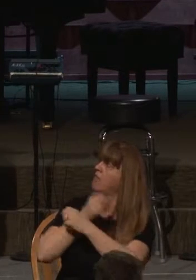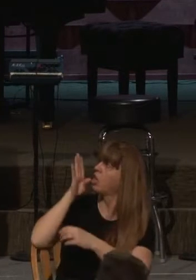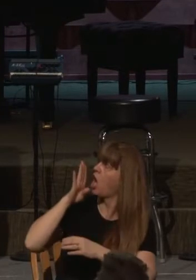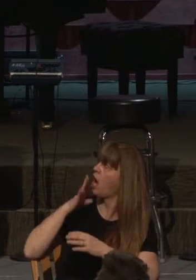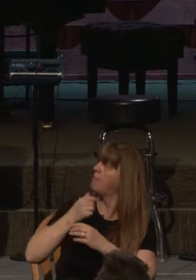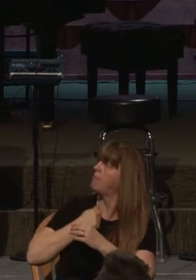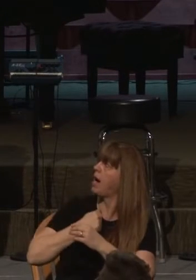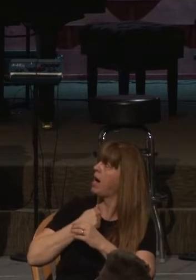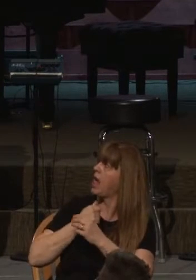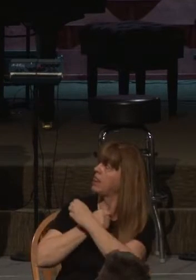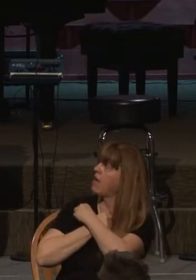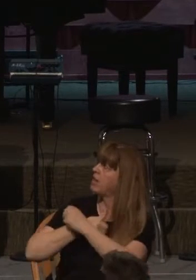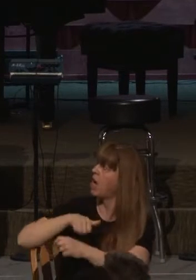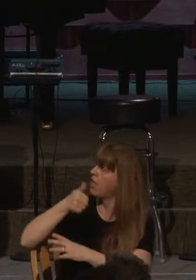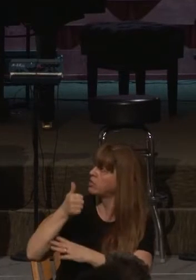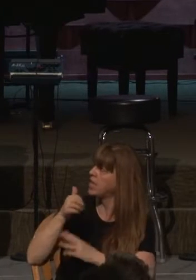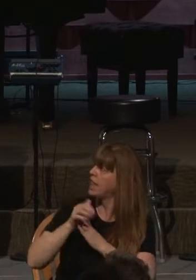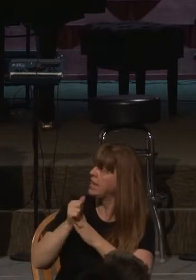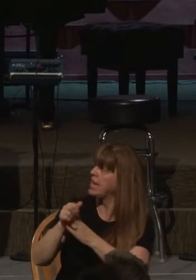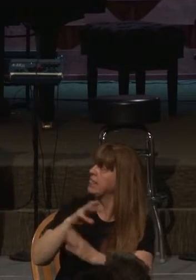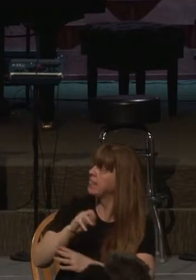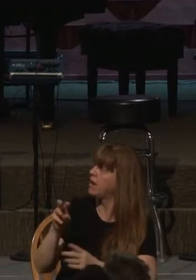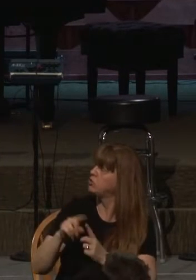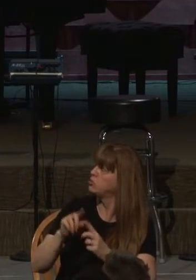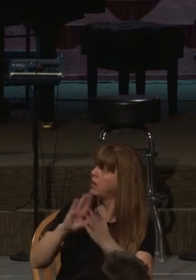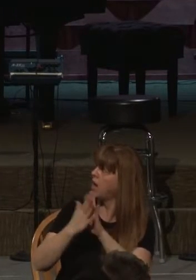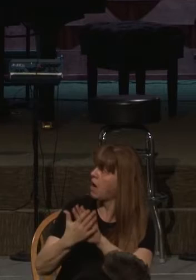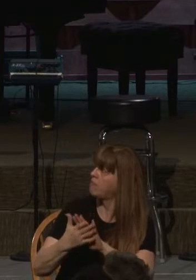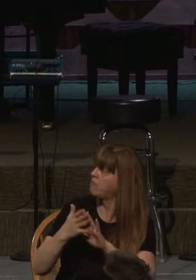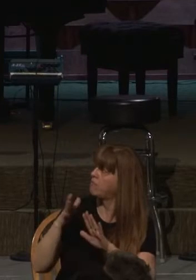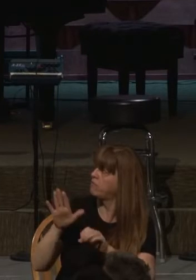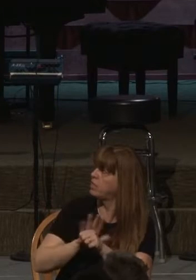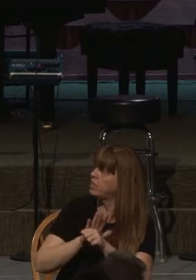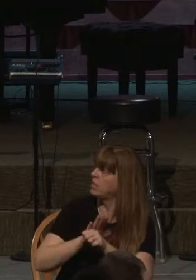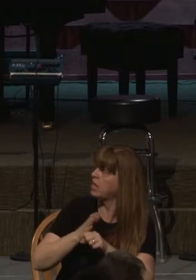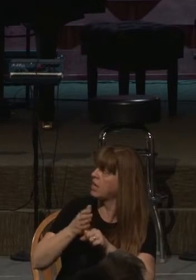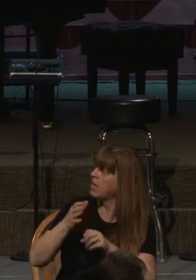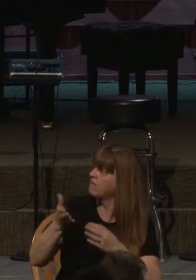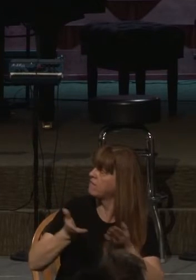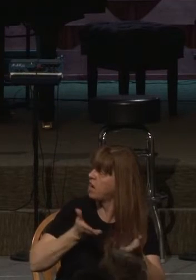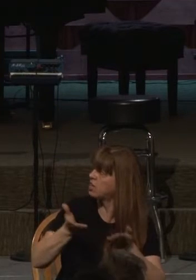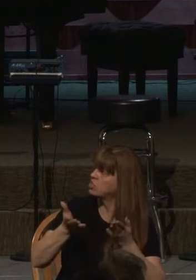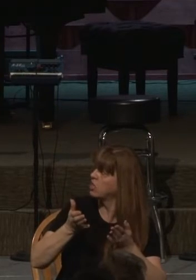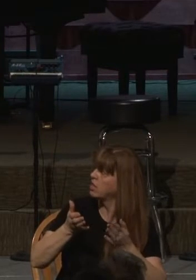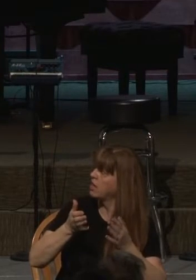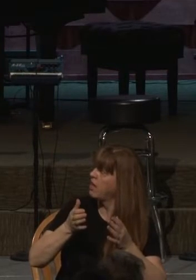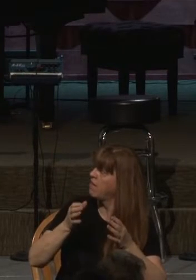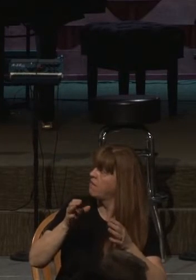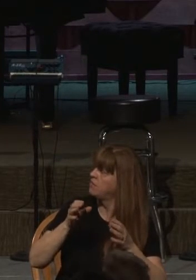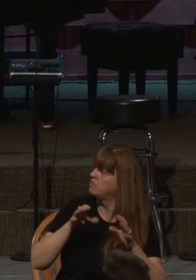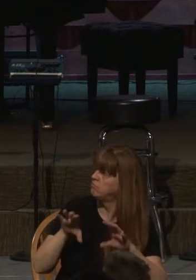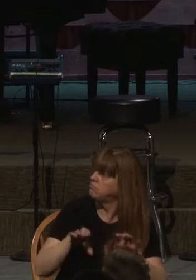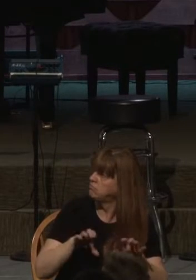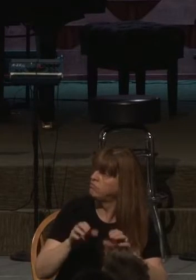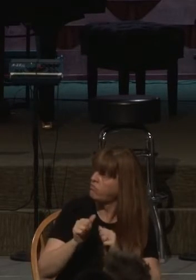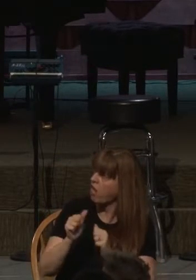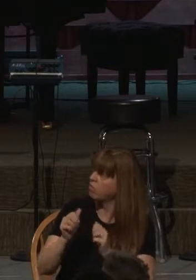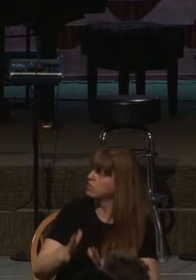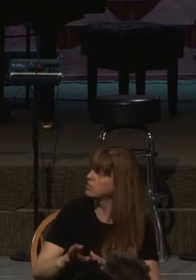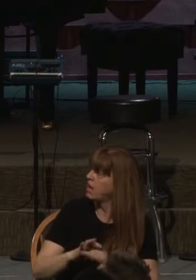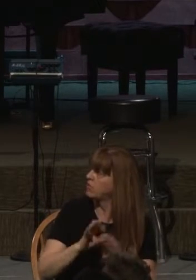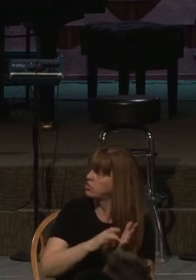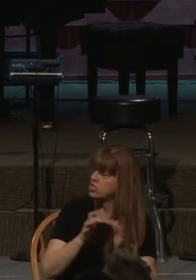God by loving others, leading them to become fully functioning followers of Jesus